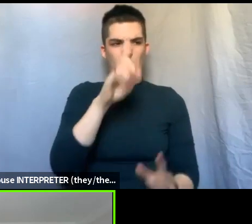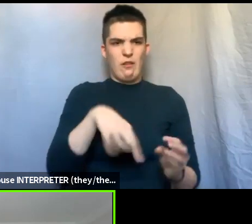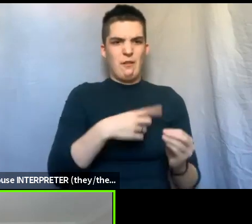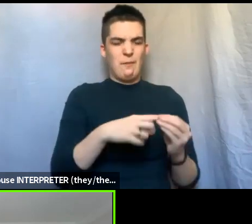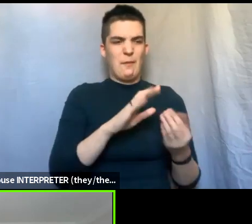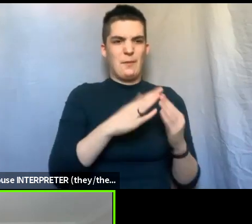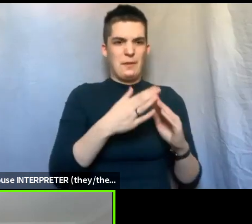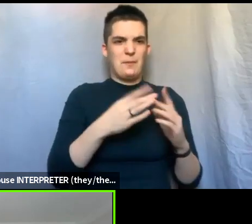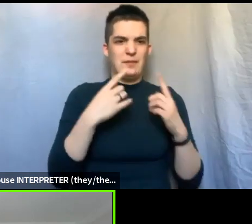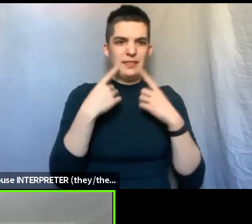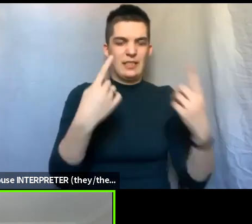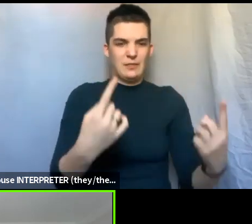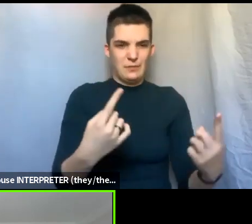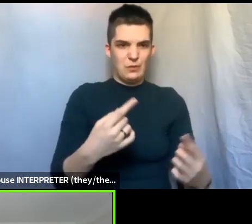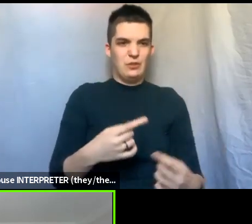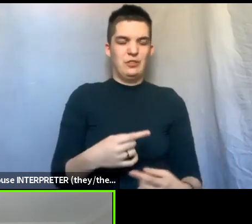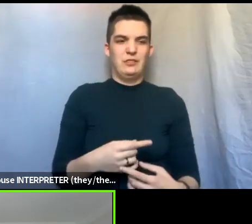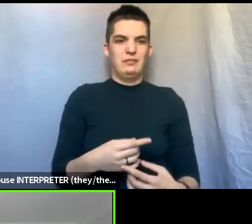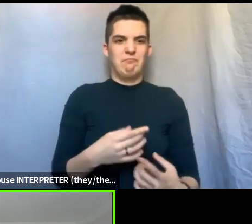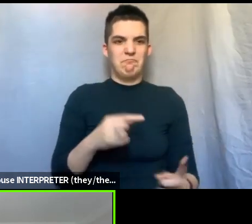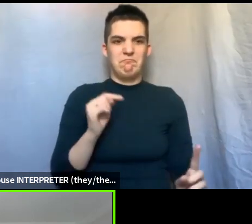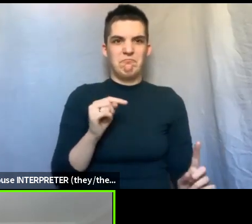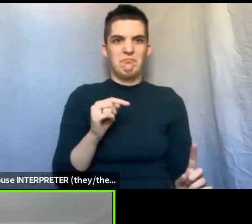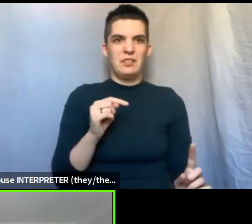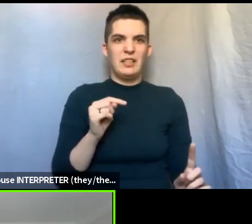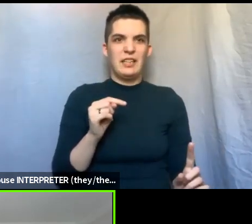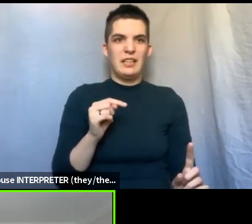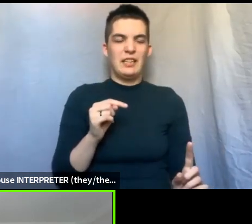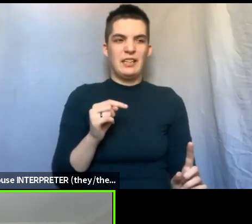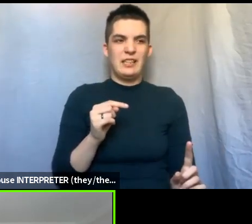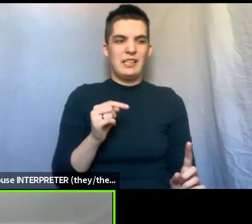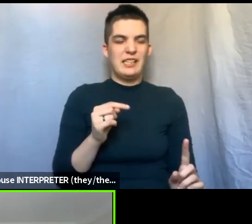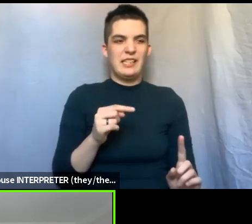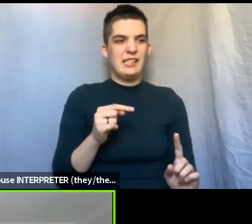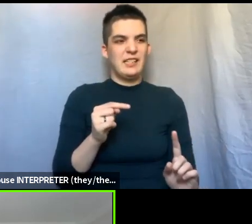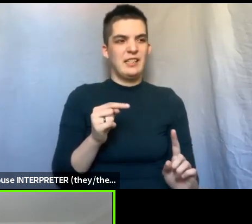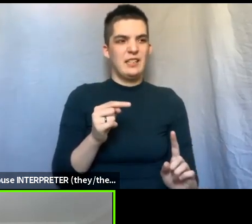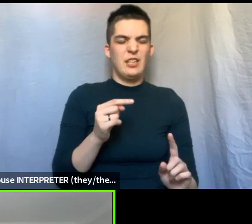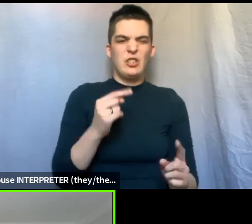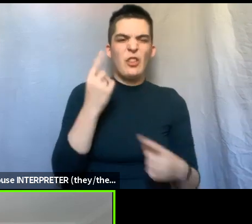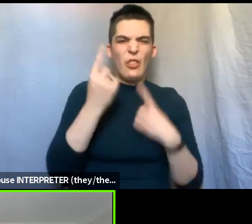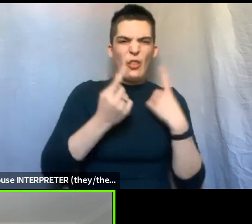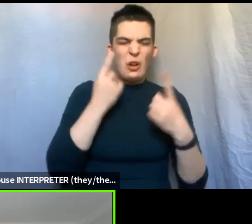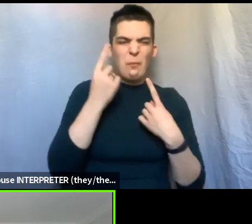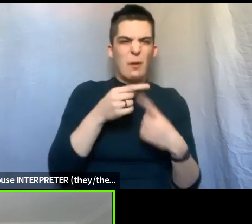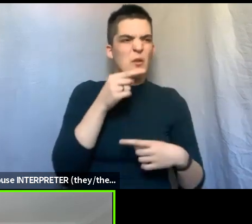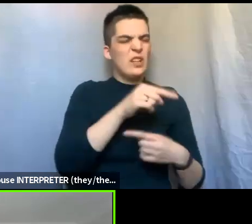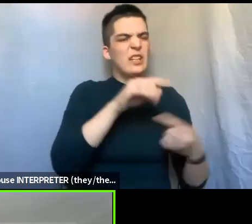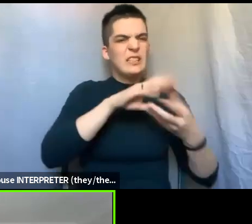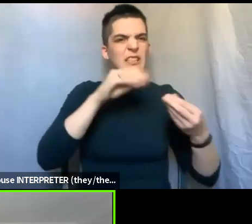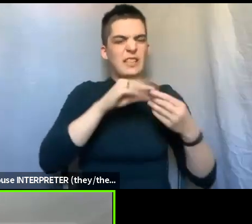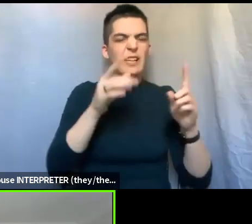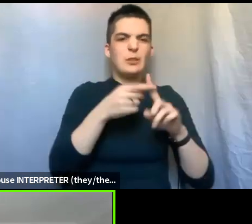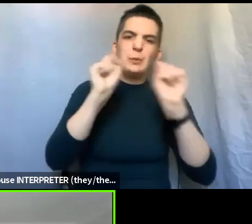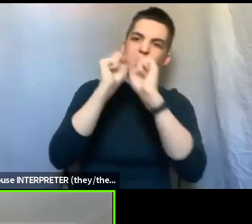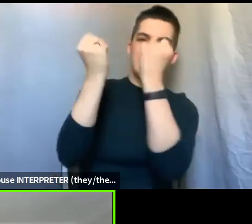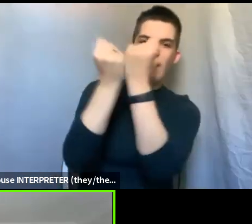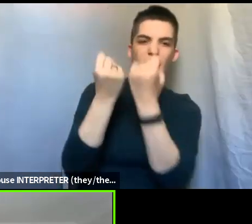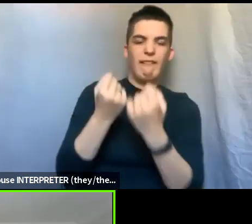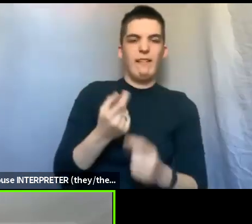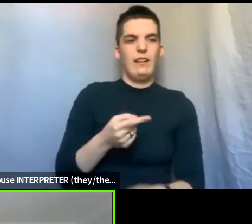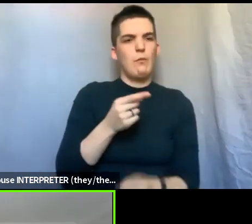the beginning of the process. He thought about what could he say to society? What was it